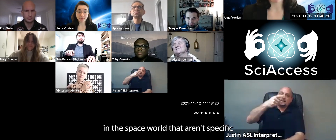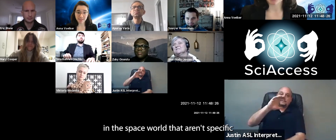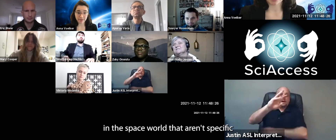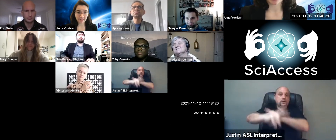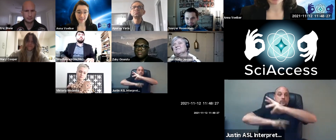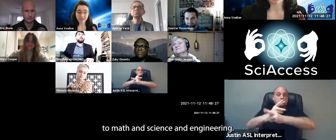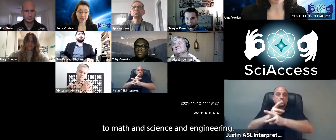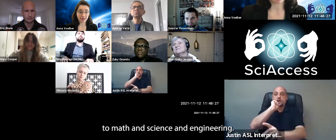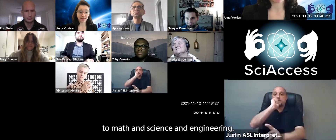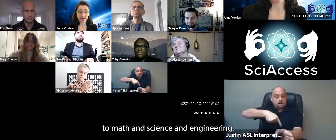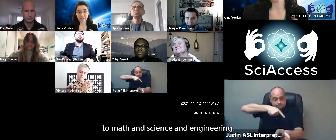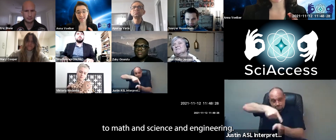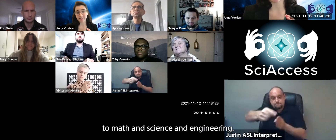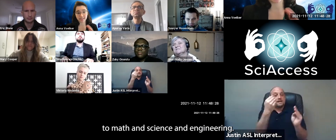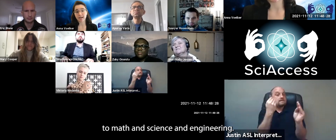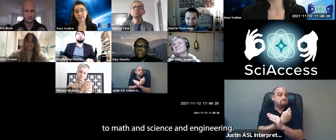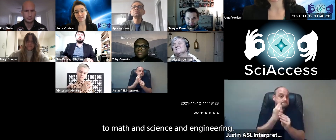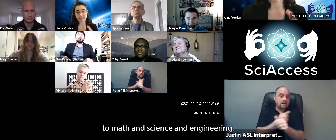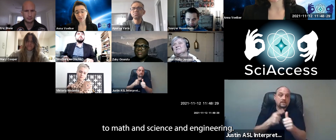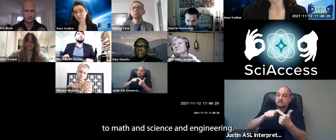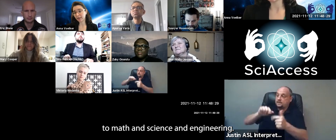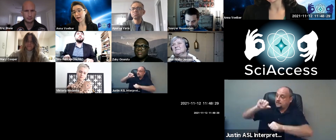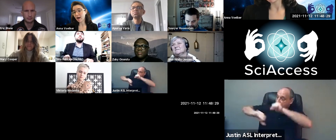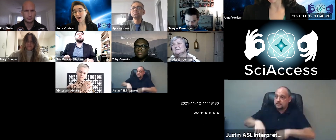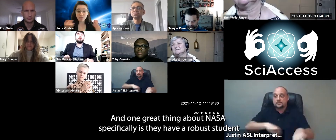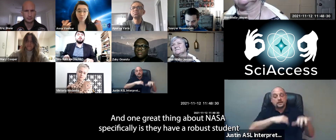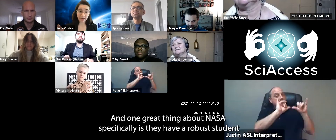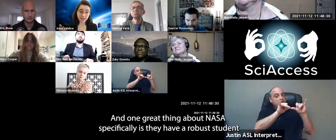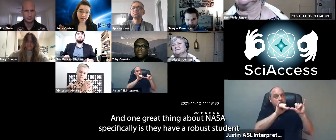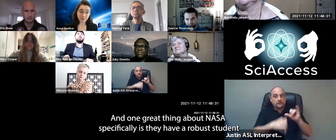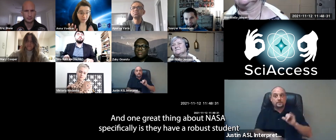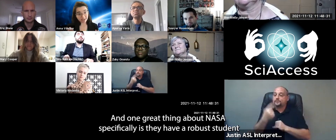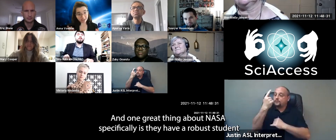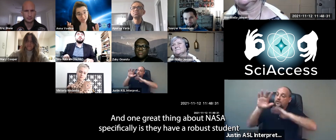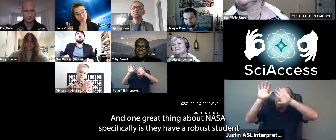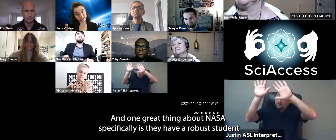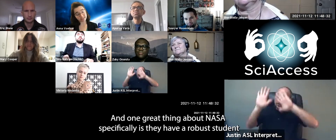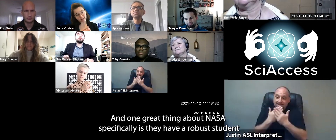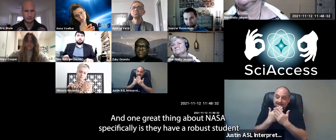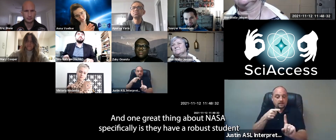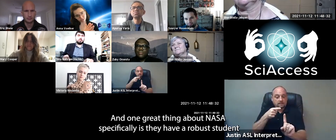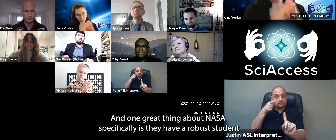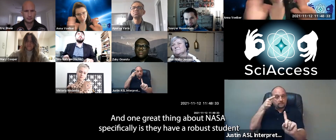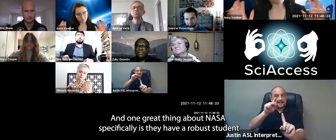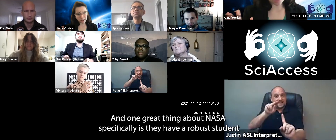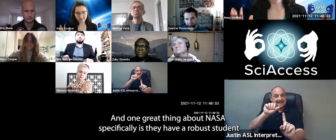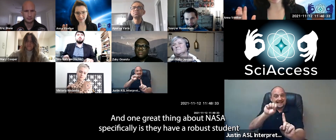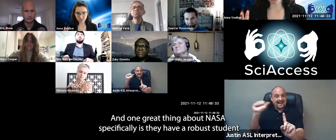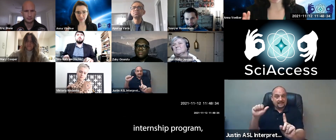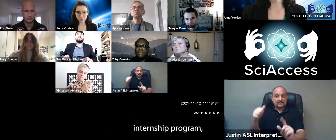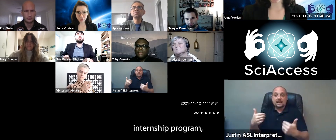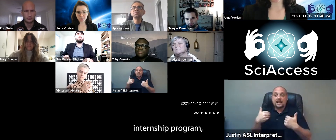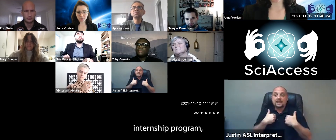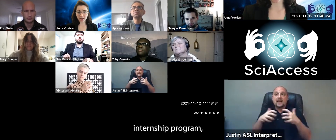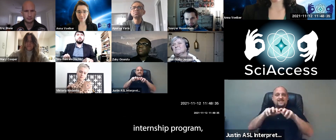aren't specific to math and to science and to engineering. And one great thing about NASA specifically is they have a robust